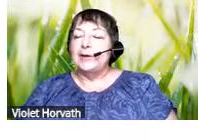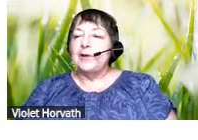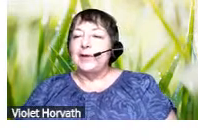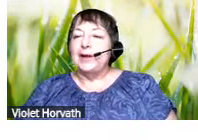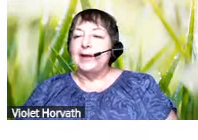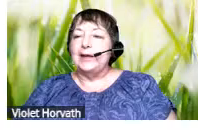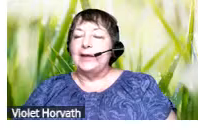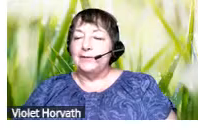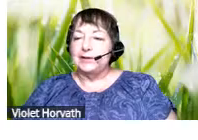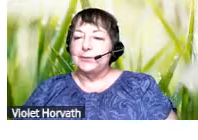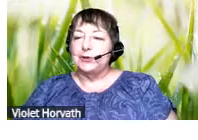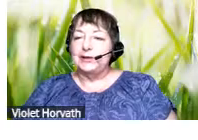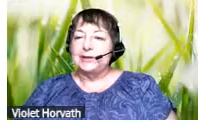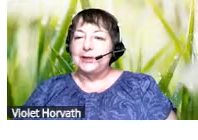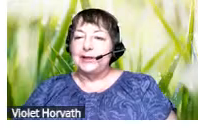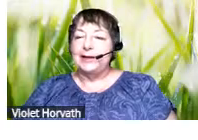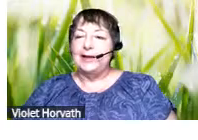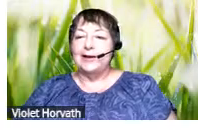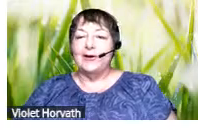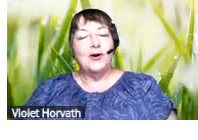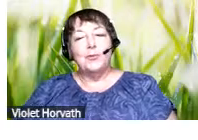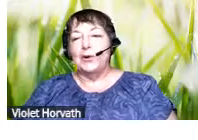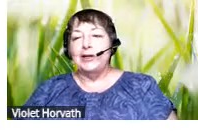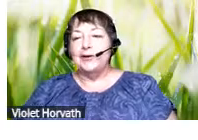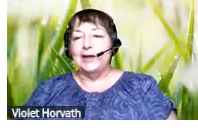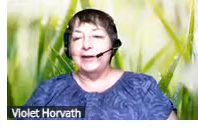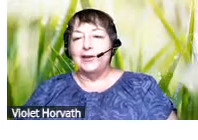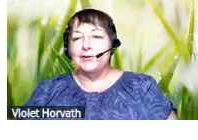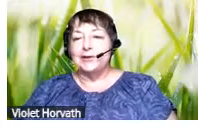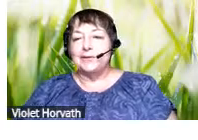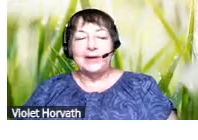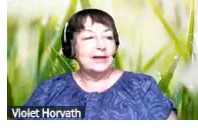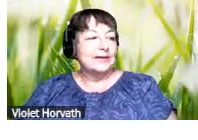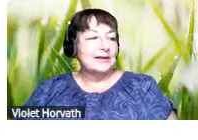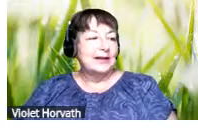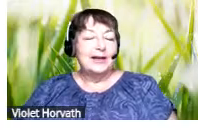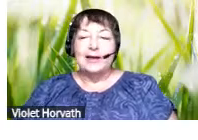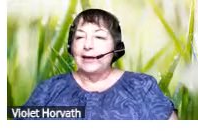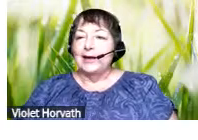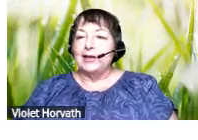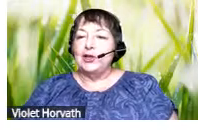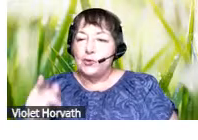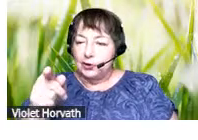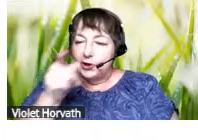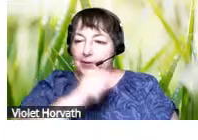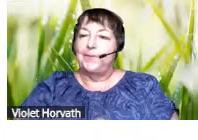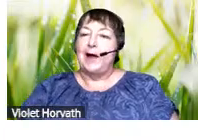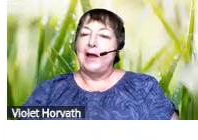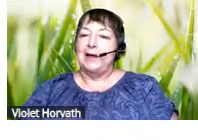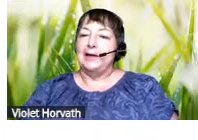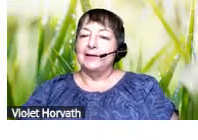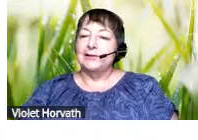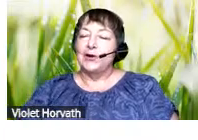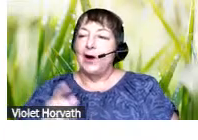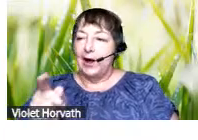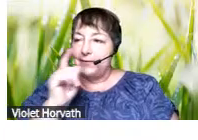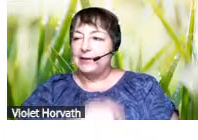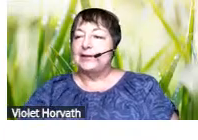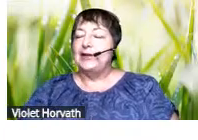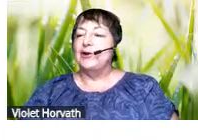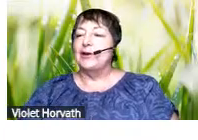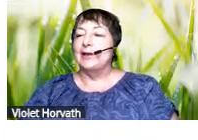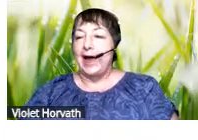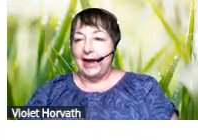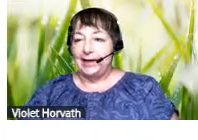Particularly with an invisible disability, oh boy, do you get accused of things. You look fine, so